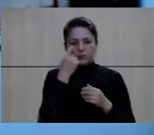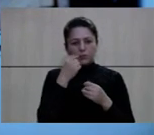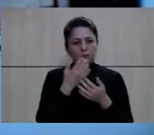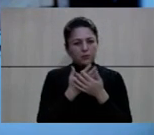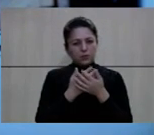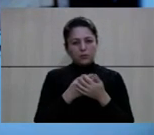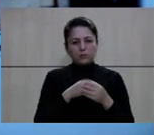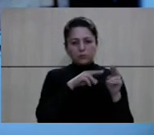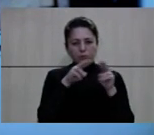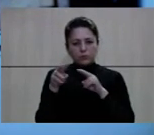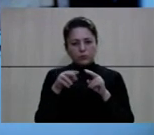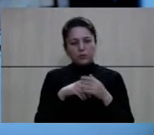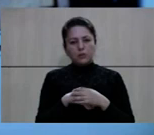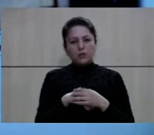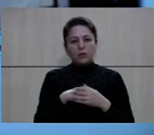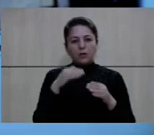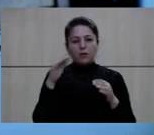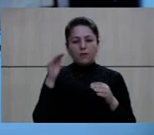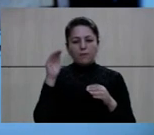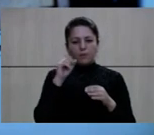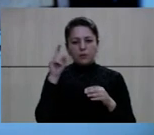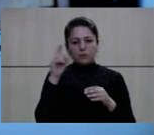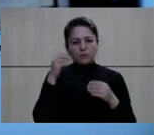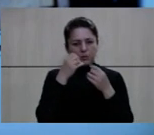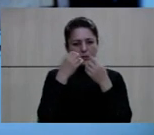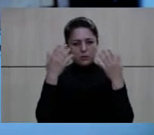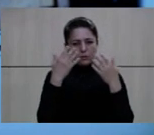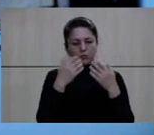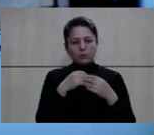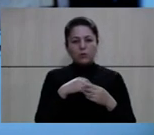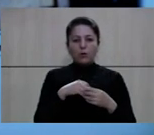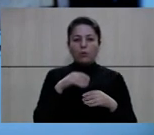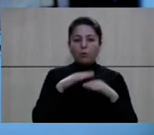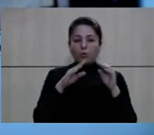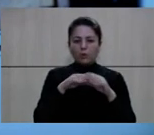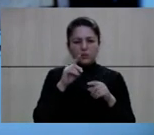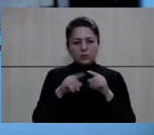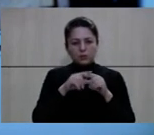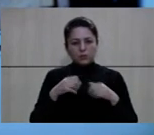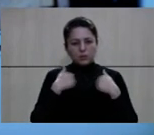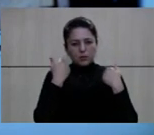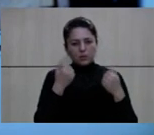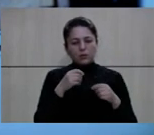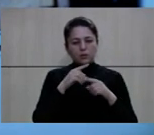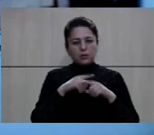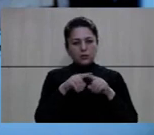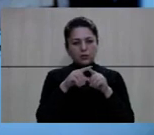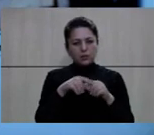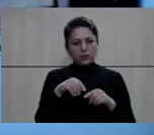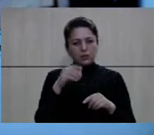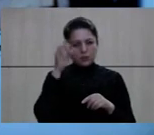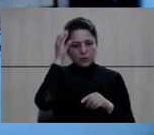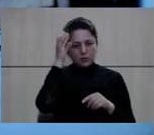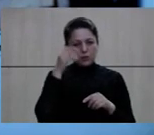chamalash, kuzatuvchanlik, fazoviy tasavvur, qo'llar harakatining chaqqonligi, texnikaviy zihn,